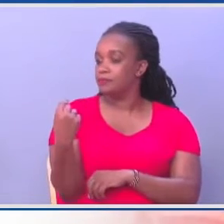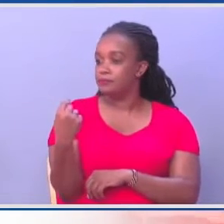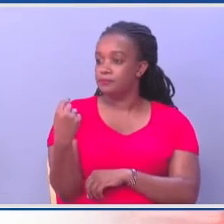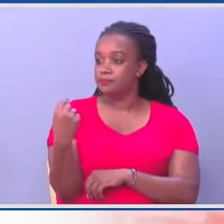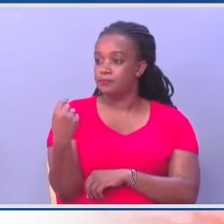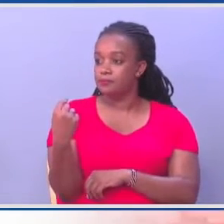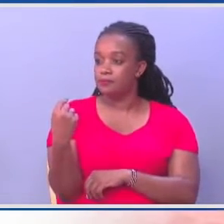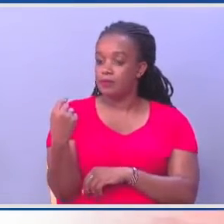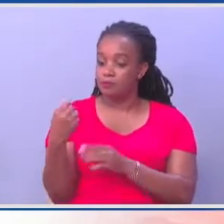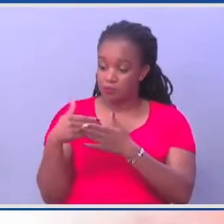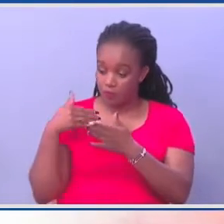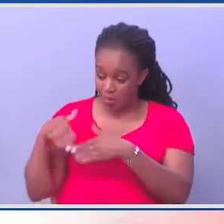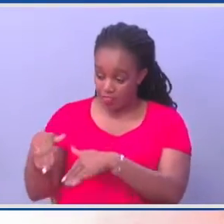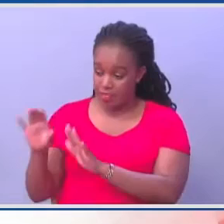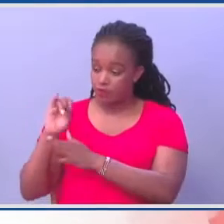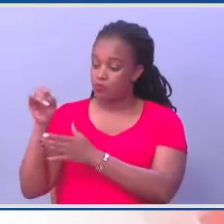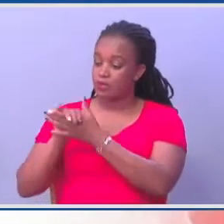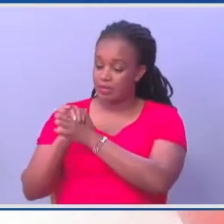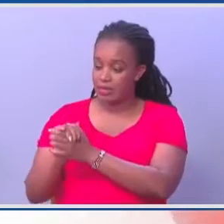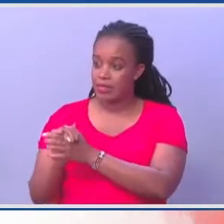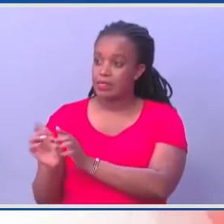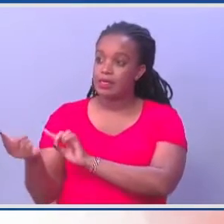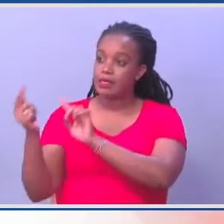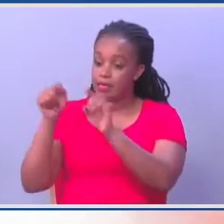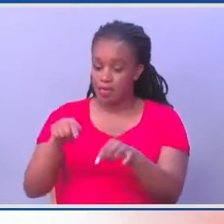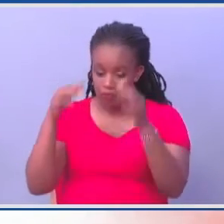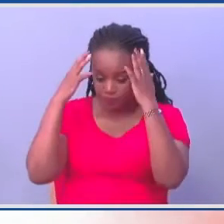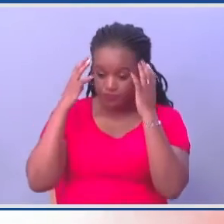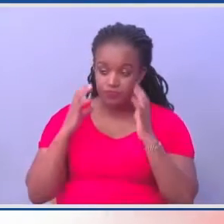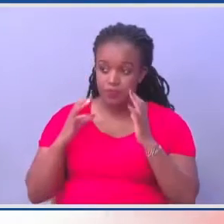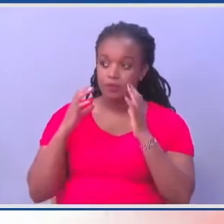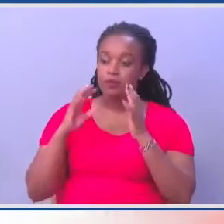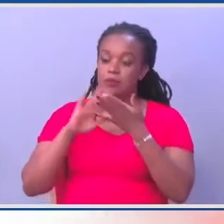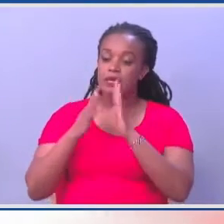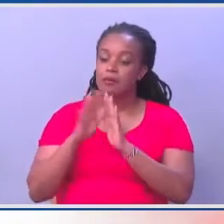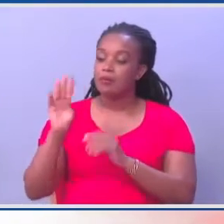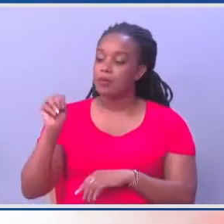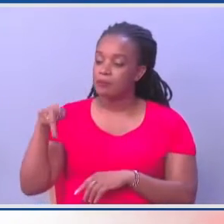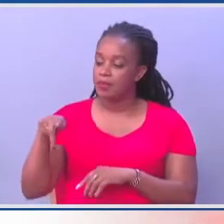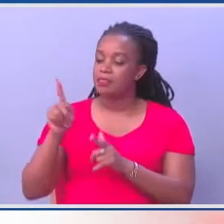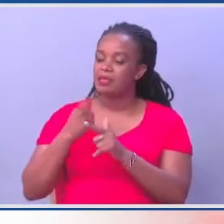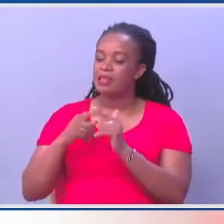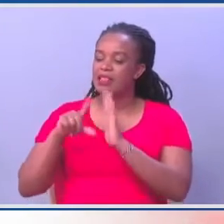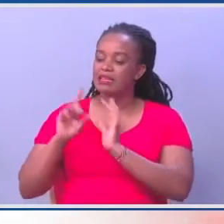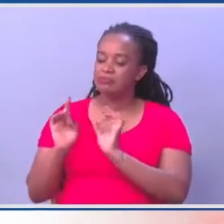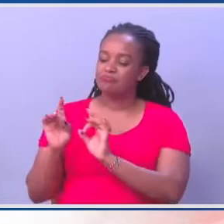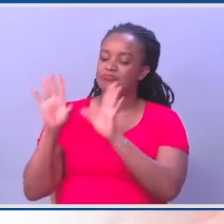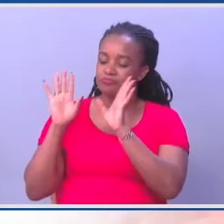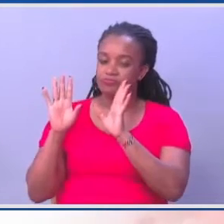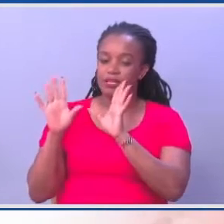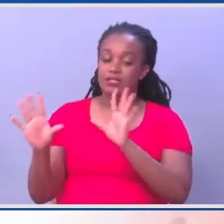He came from Jubilee, came to Ford Kenya, given a ticket, became an MP, and immediately declared his support for William